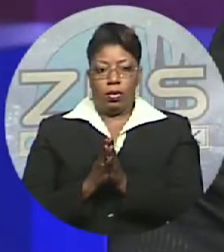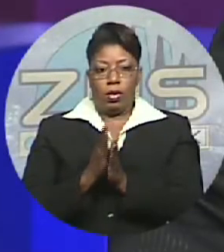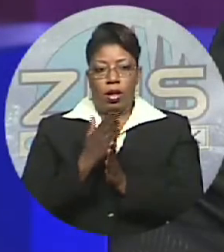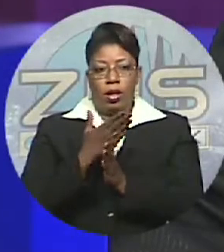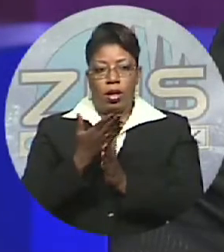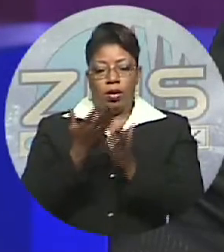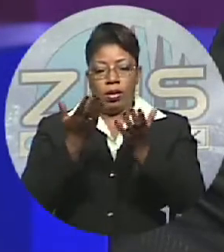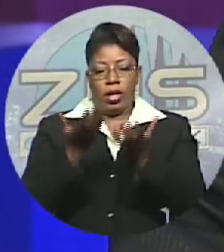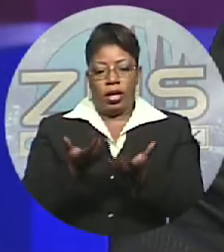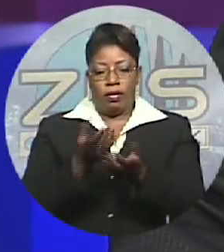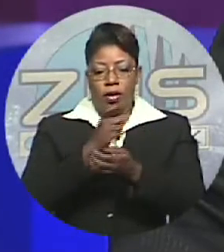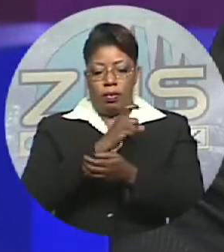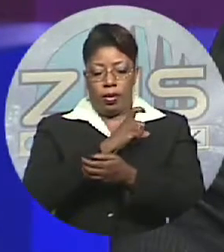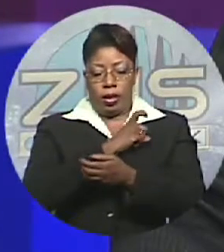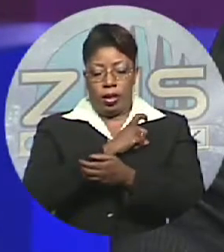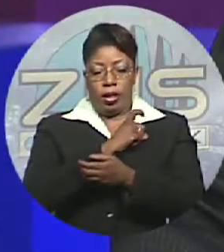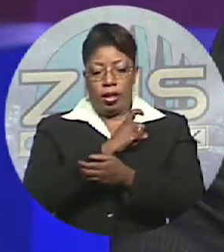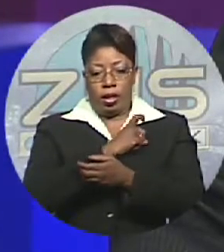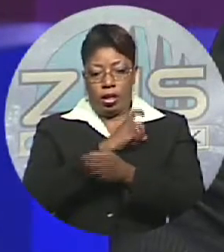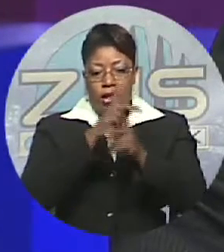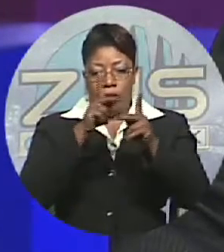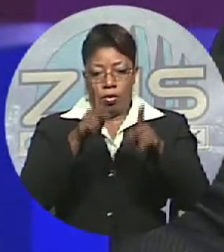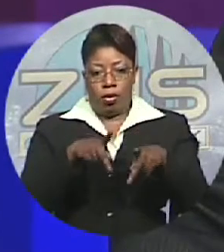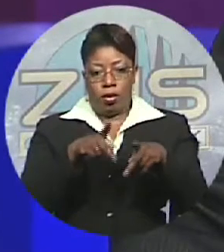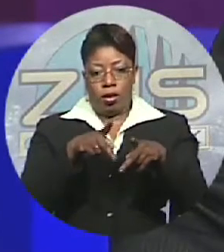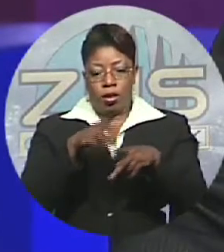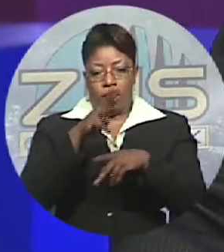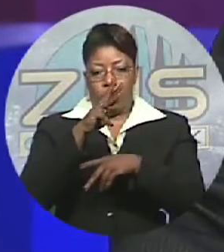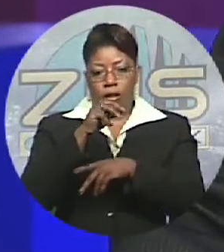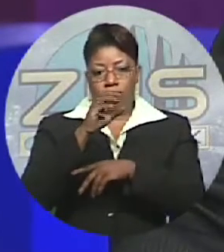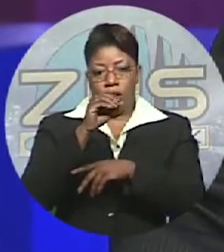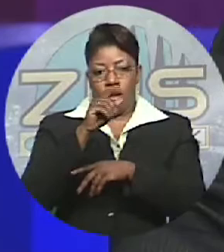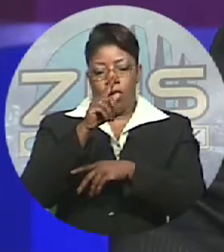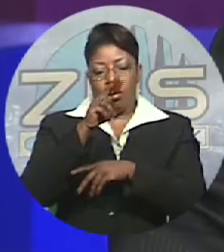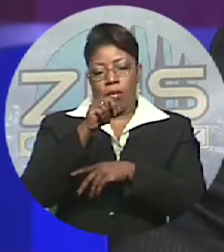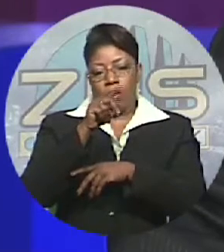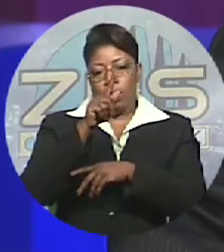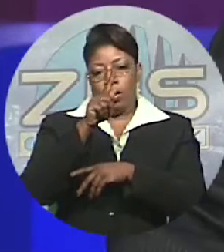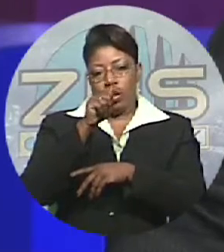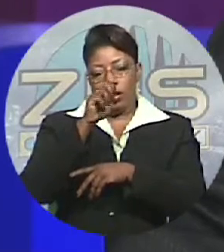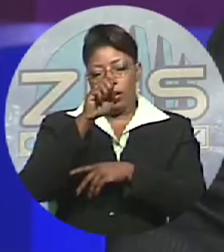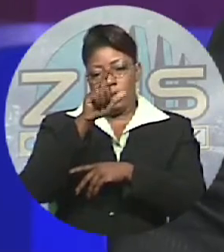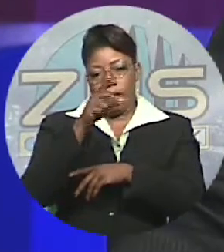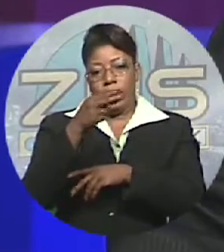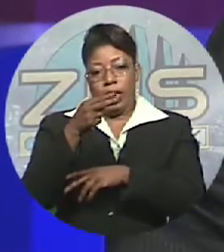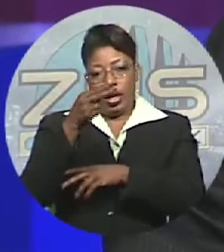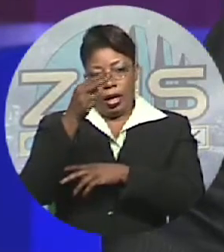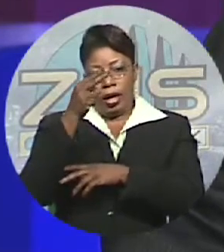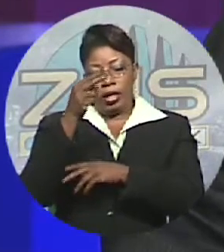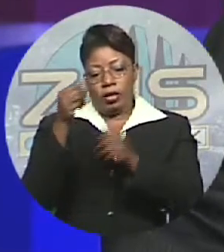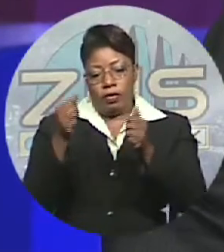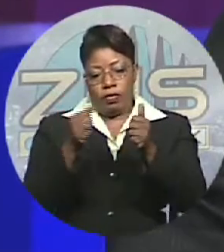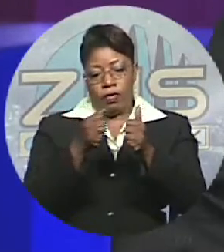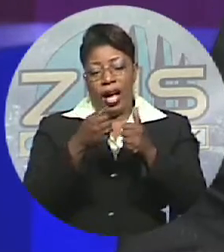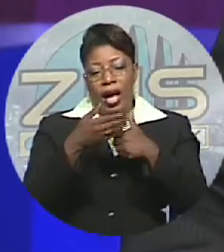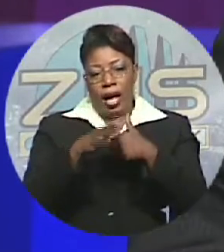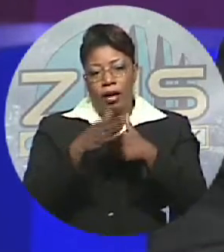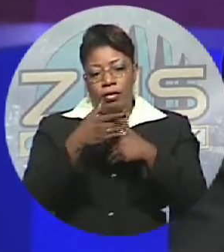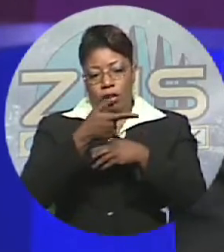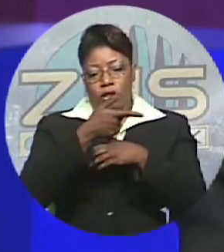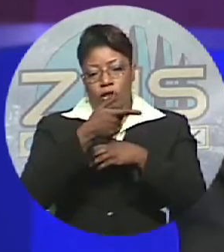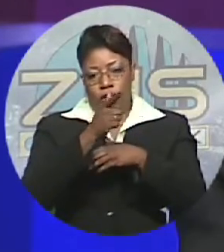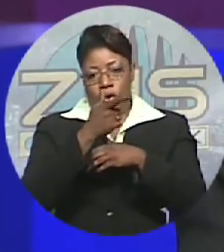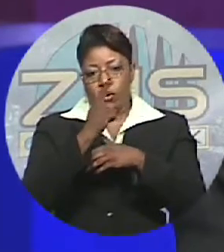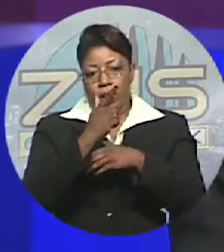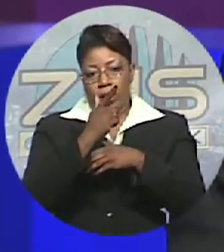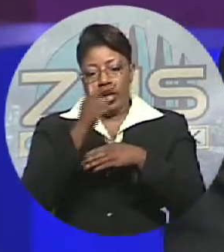There was heavy police presence in Montell Heights today as officers canvassed the area following a shooting incident which has left one man dead and another fighting for his